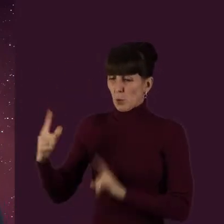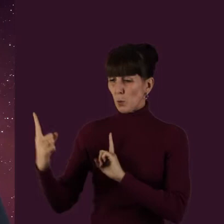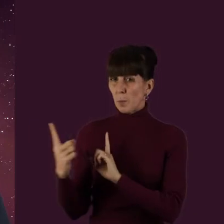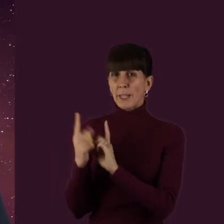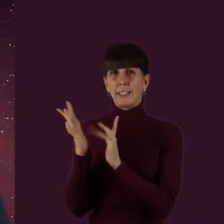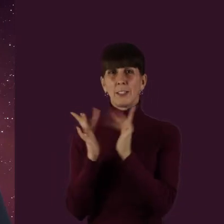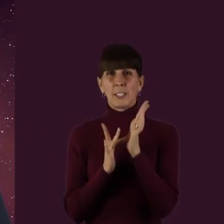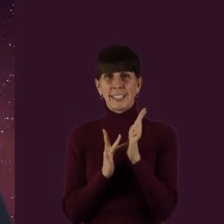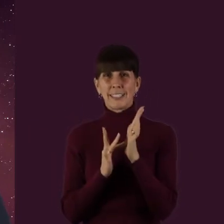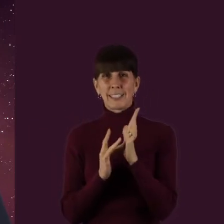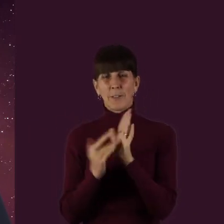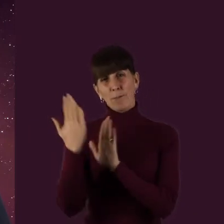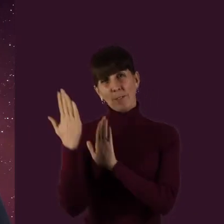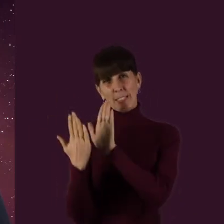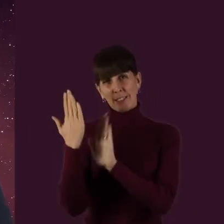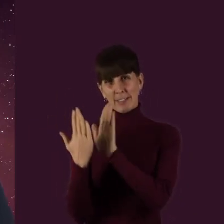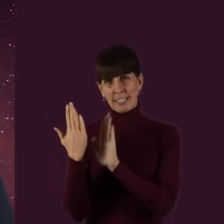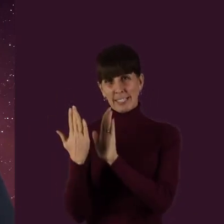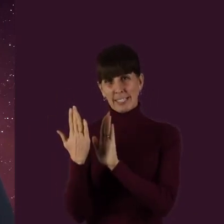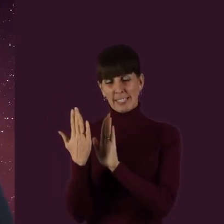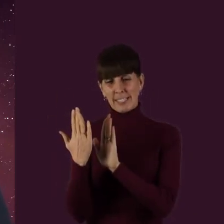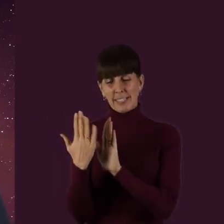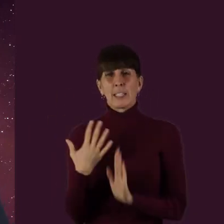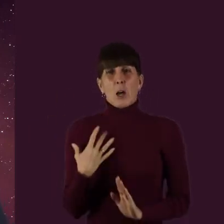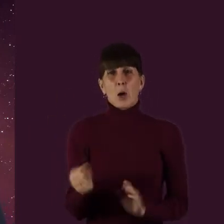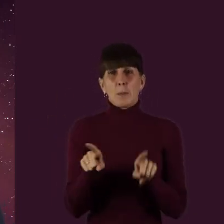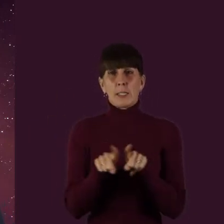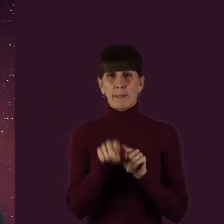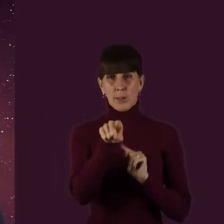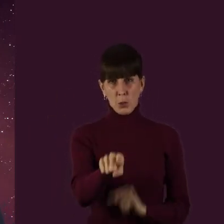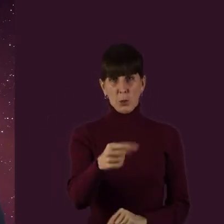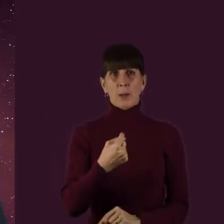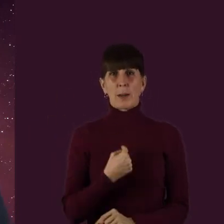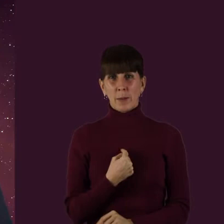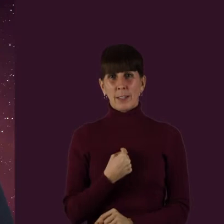is hope of the same for you and for me.